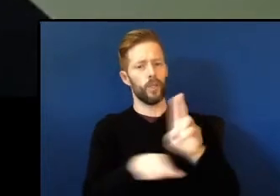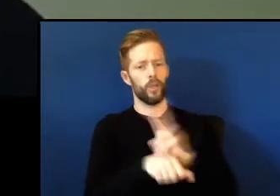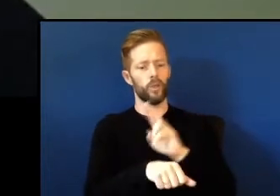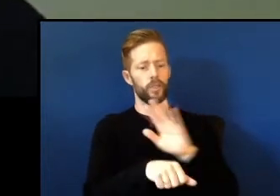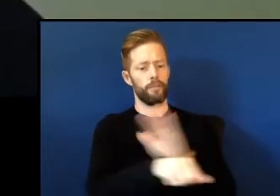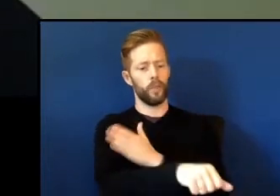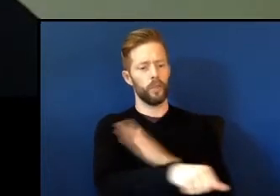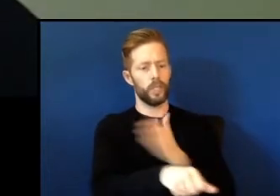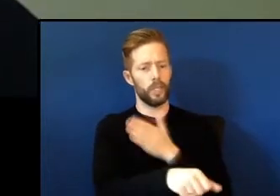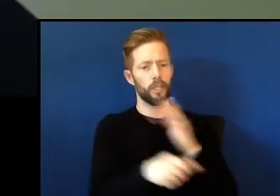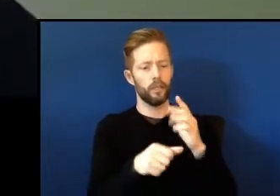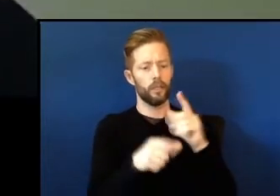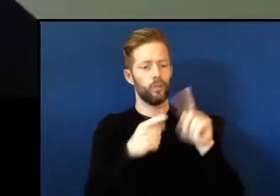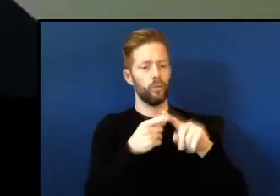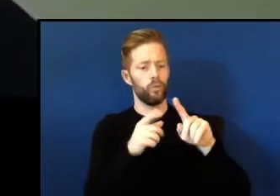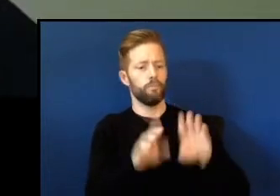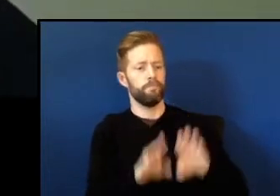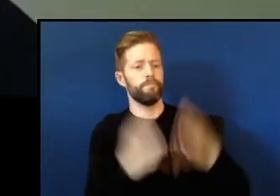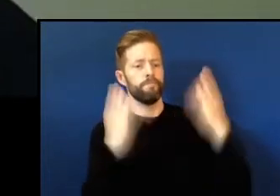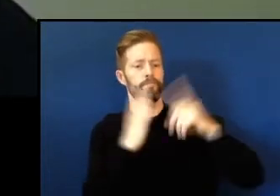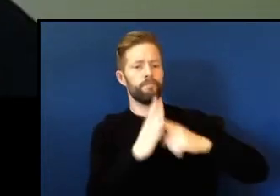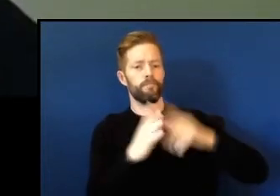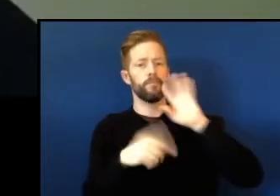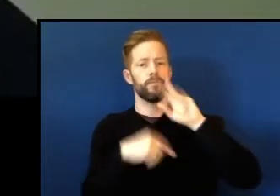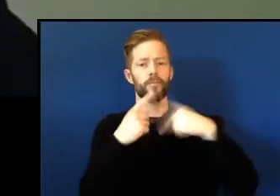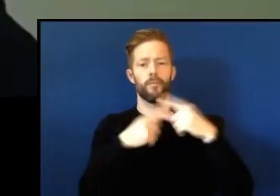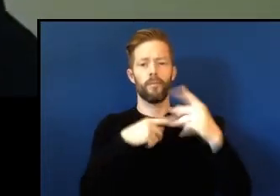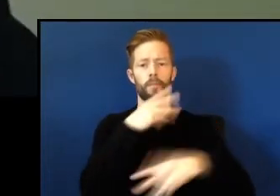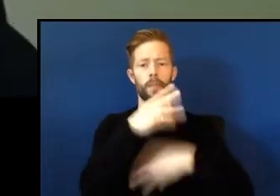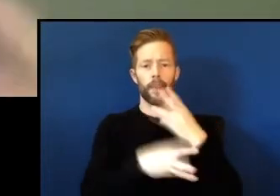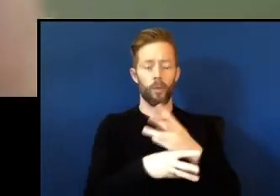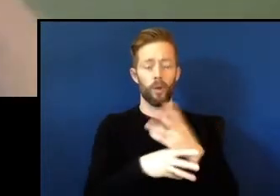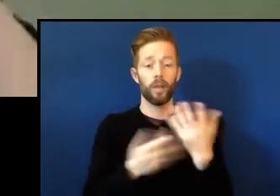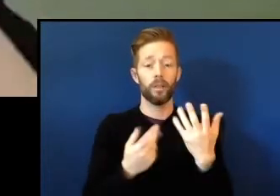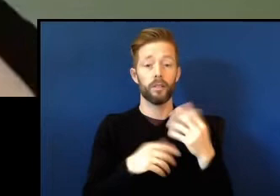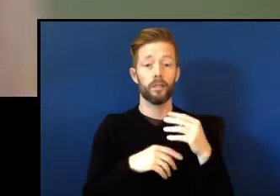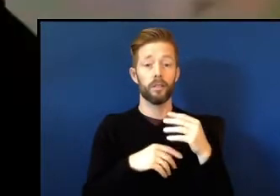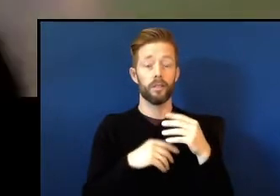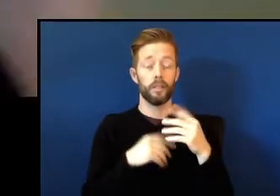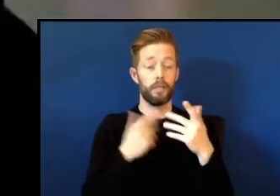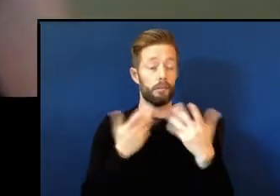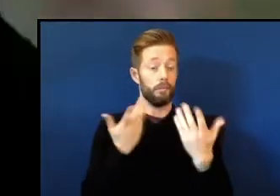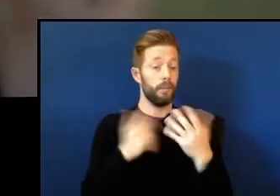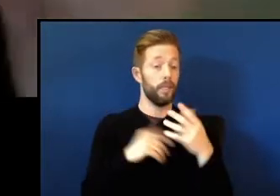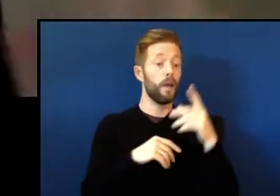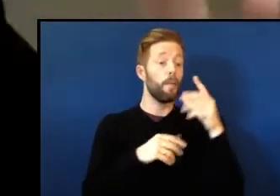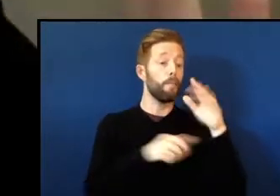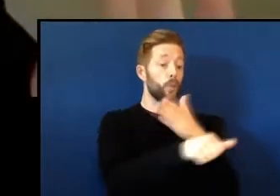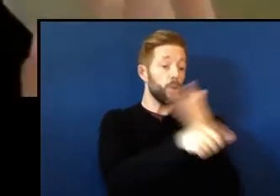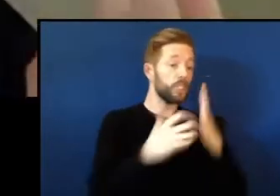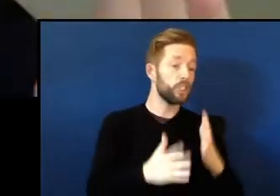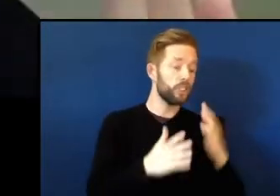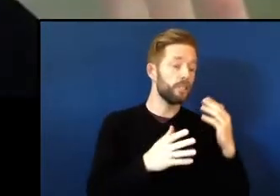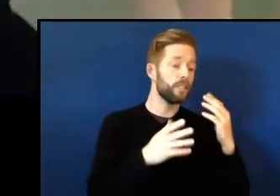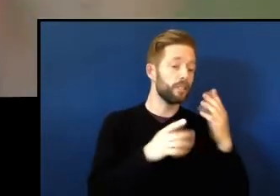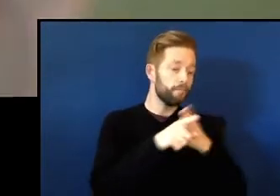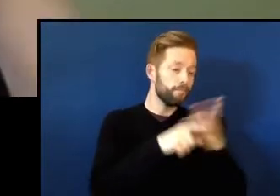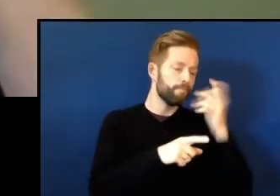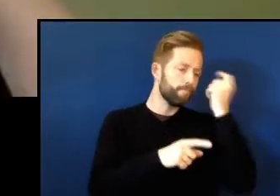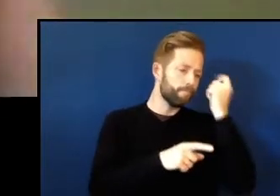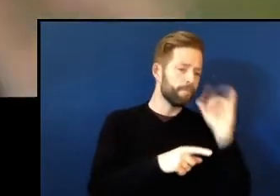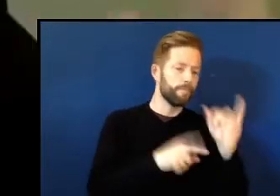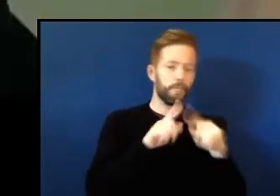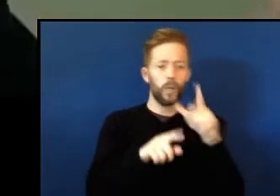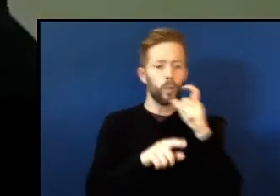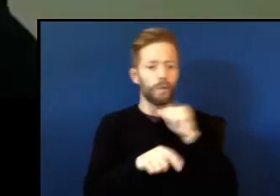to talk about the world. And I think unless you're a musician, that may not necessarily occur to people. And I love